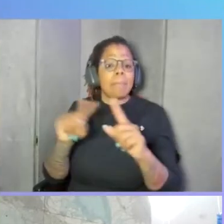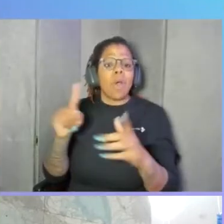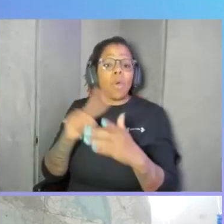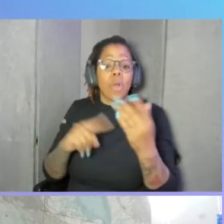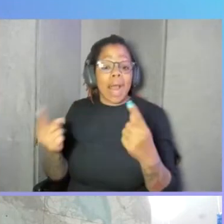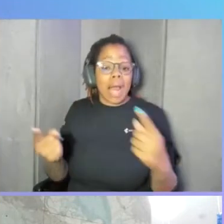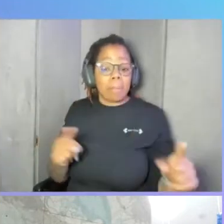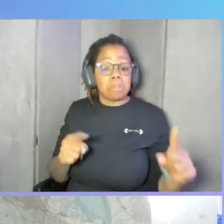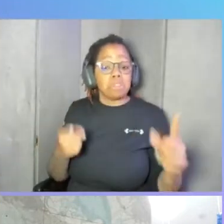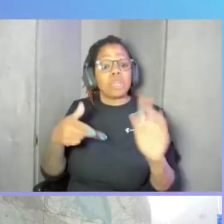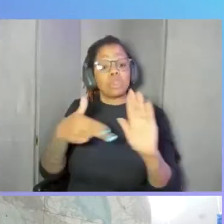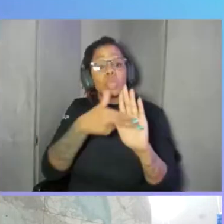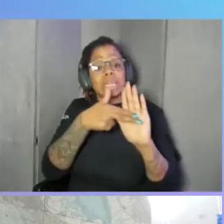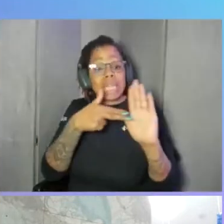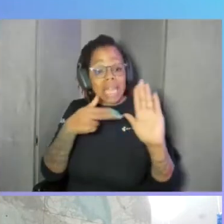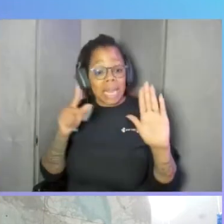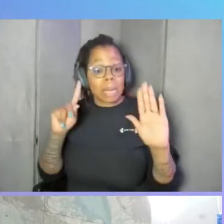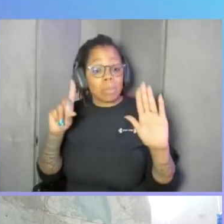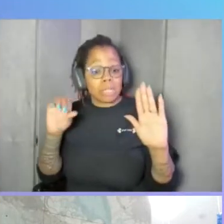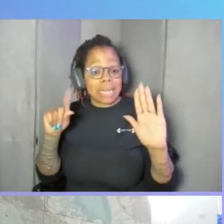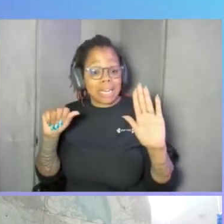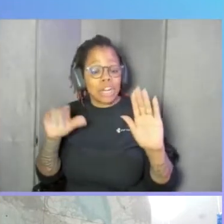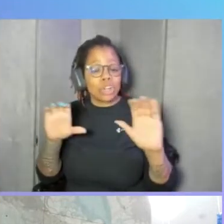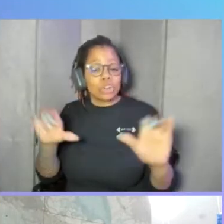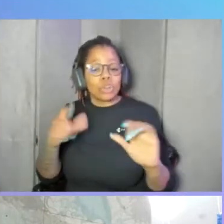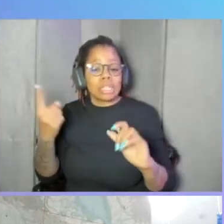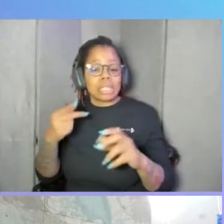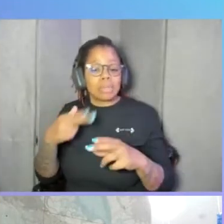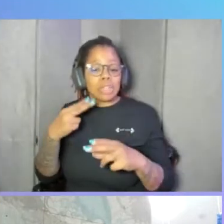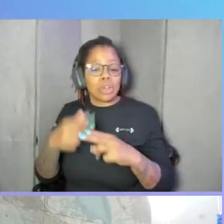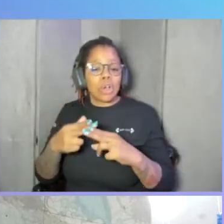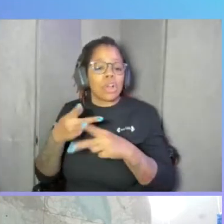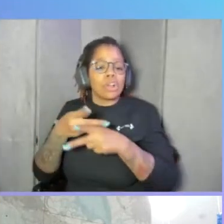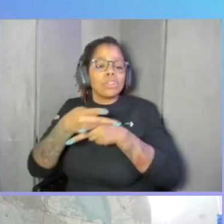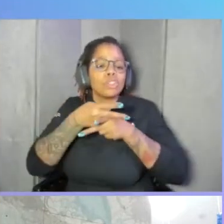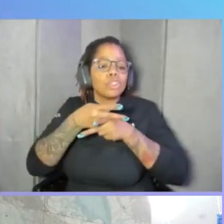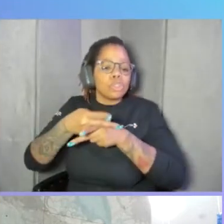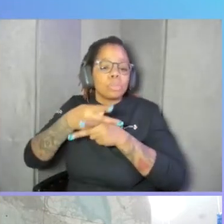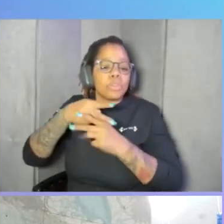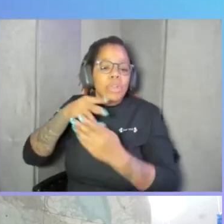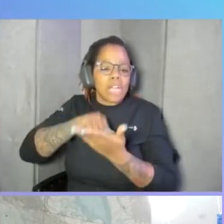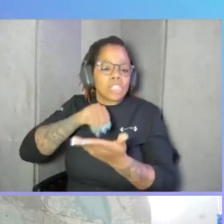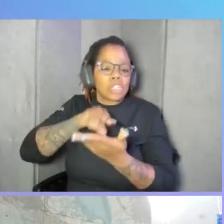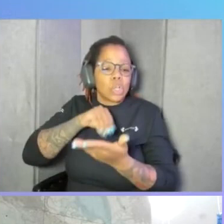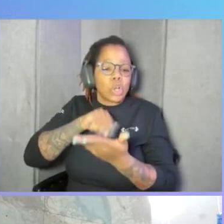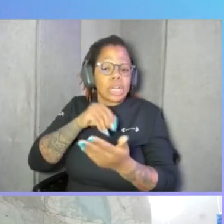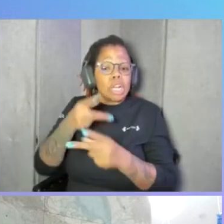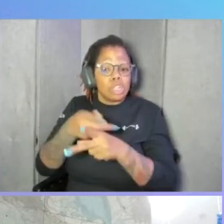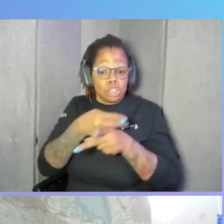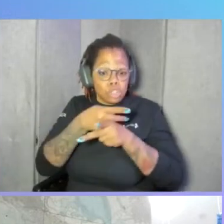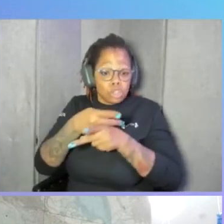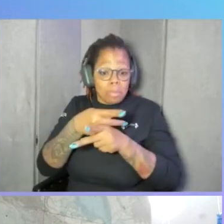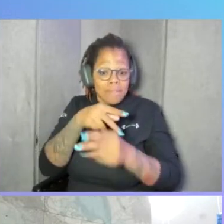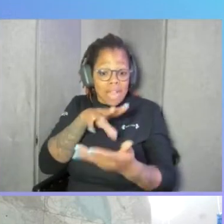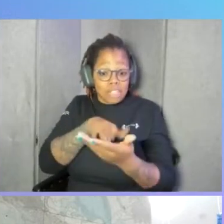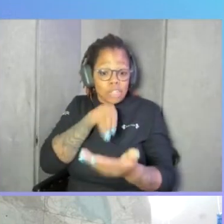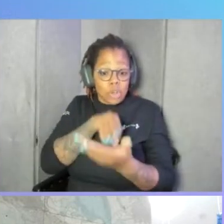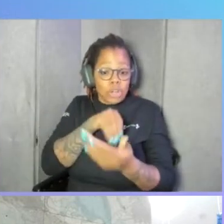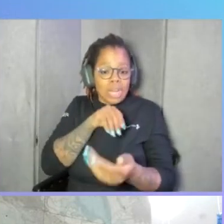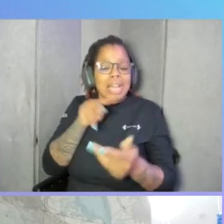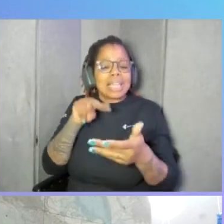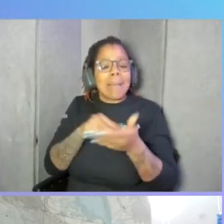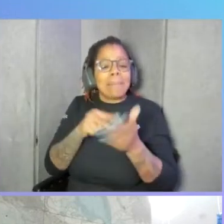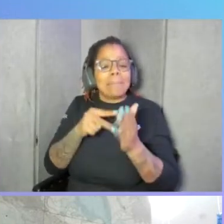you label data, you're doing something called supervised learning. And with supervised learning, you have a